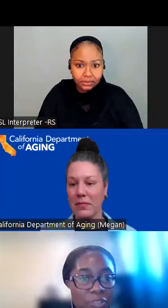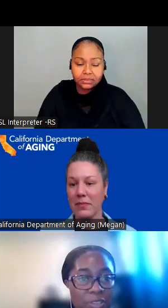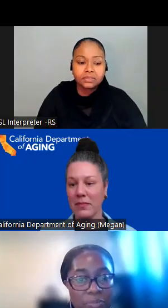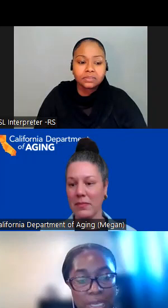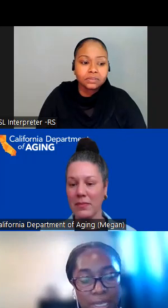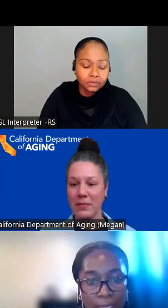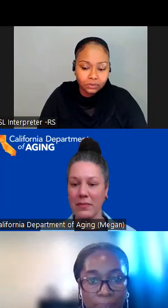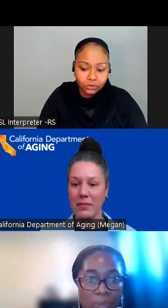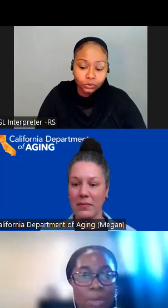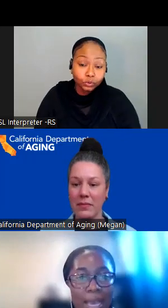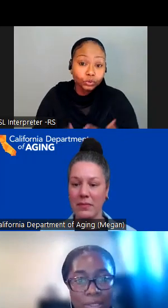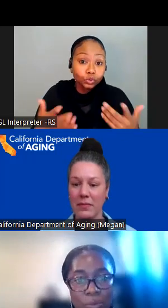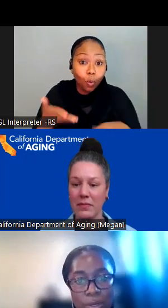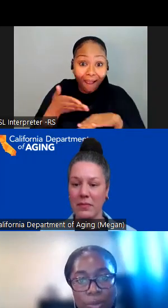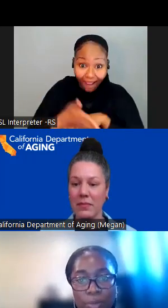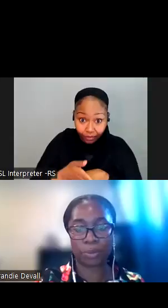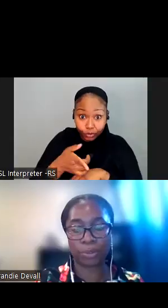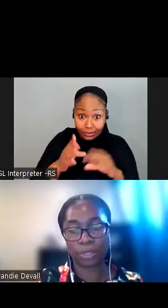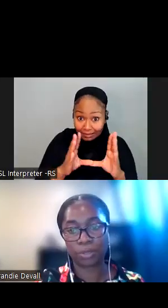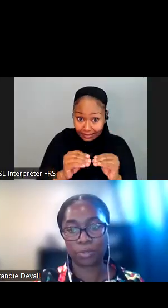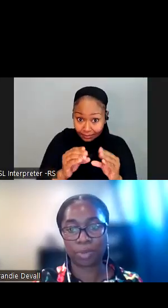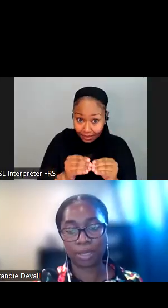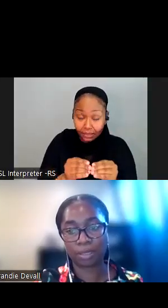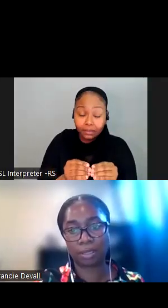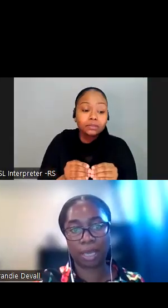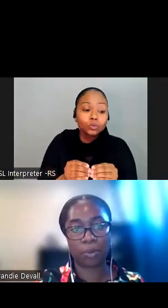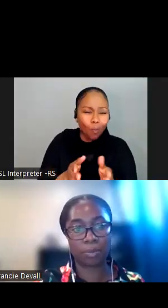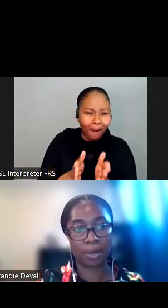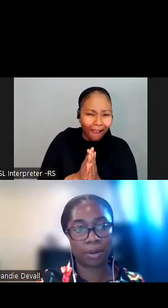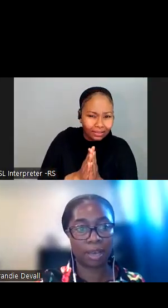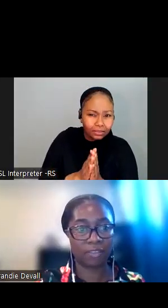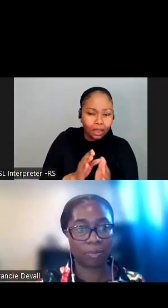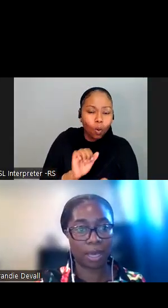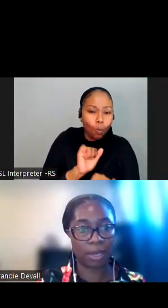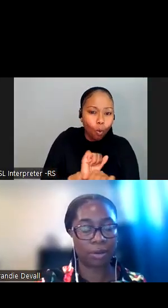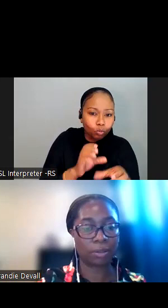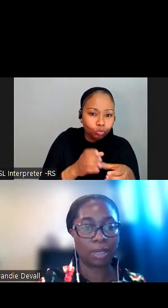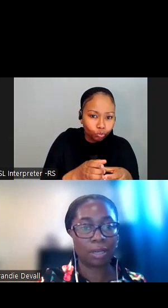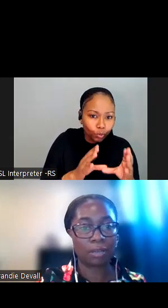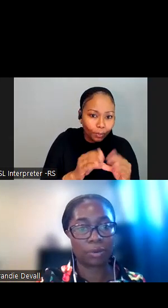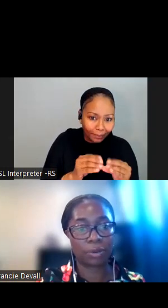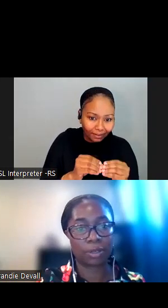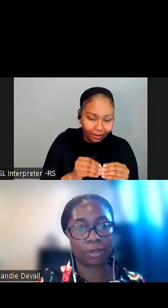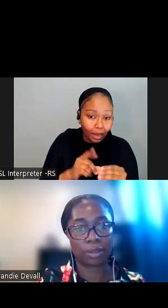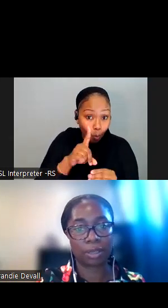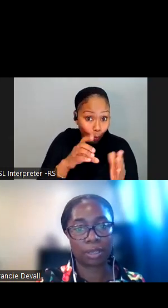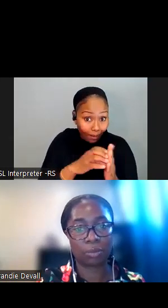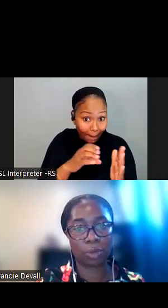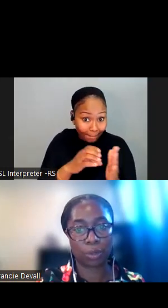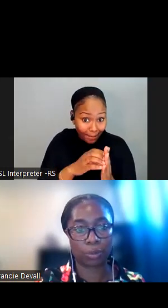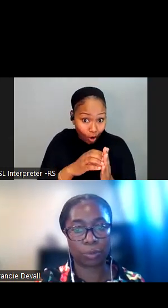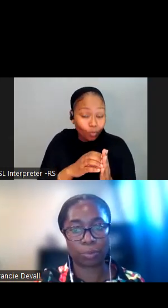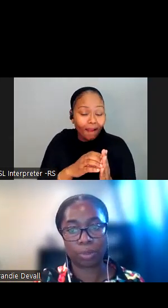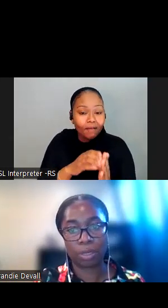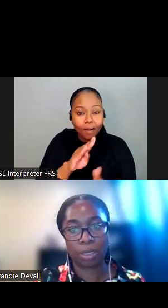So after this meeting, we ask workgroup members to submit a 1-paragraph bio for